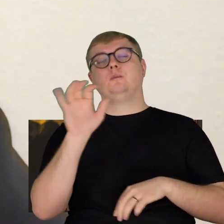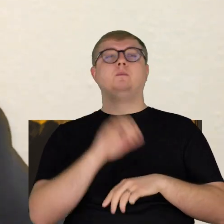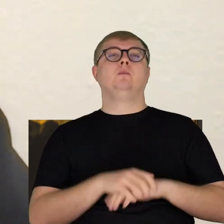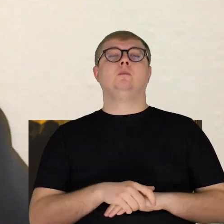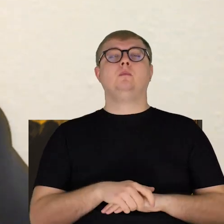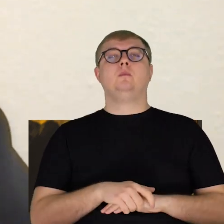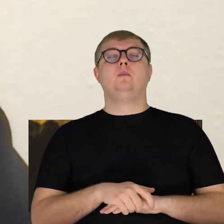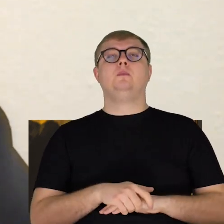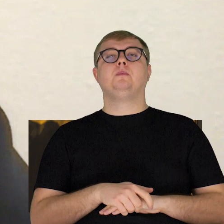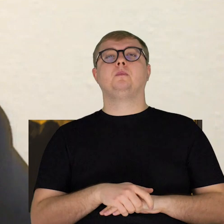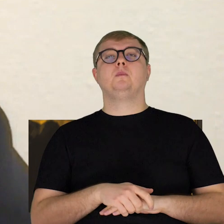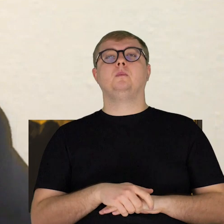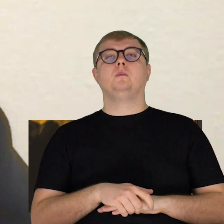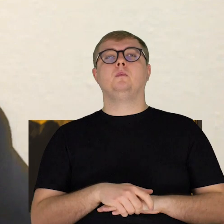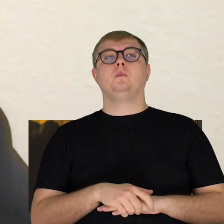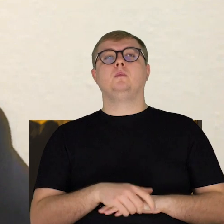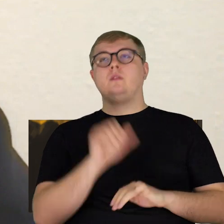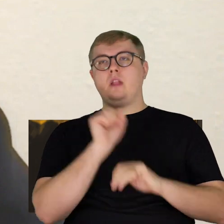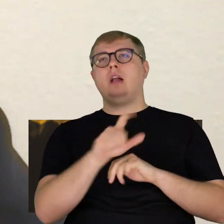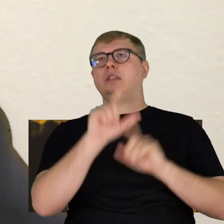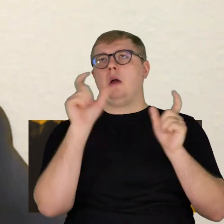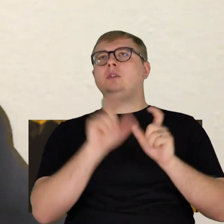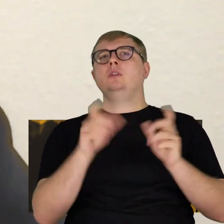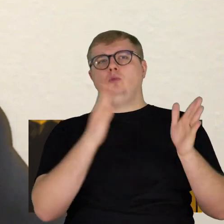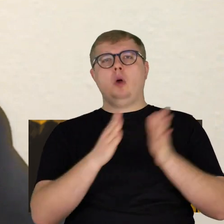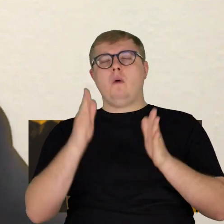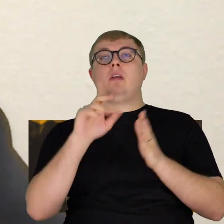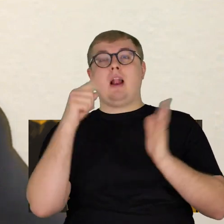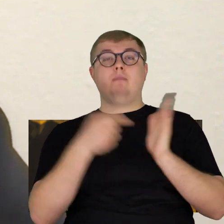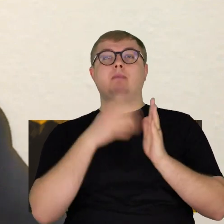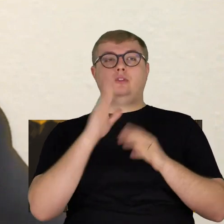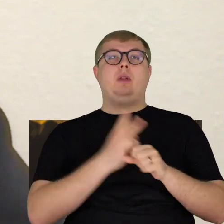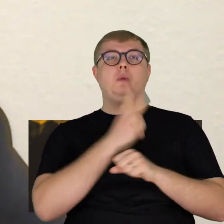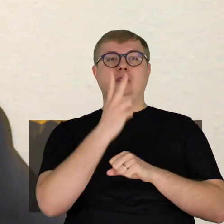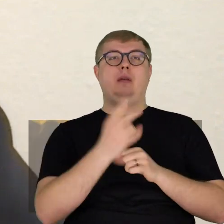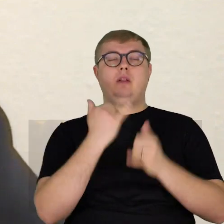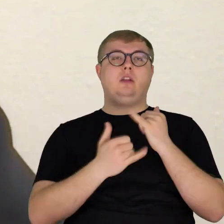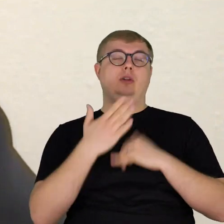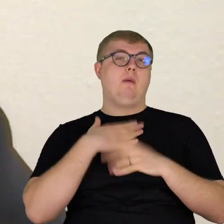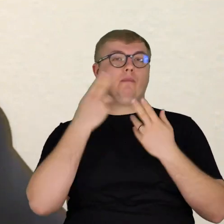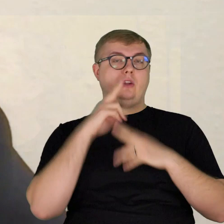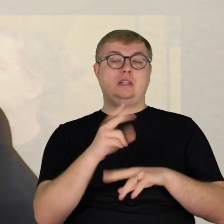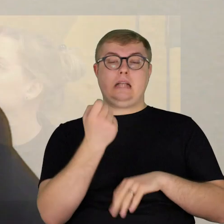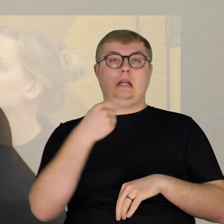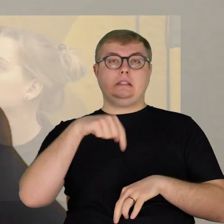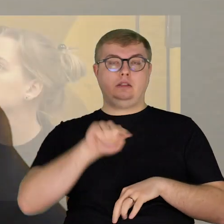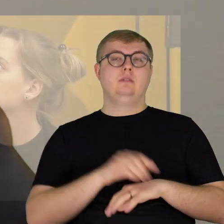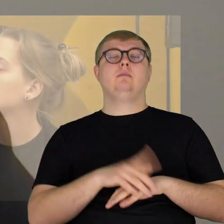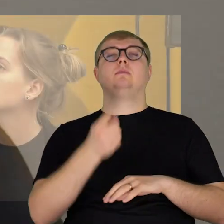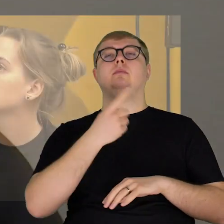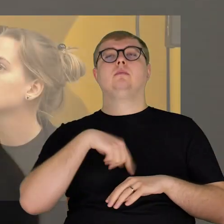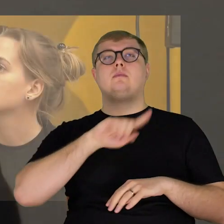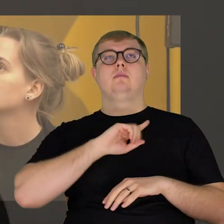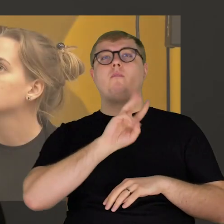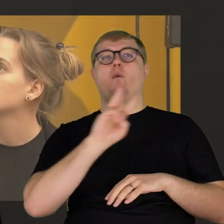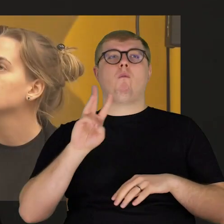That's it's still in preparation, but it will be accessible, like we hope soon, from our website, from the hybrid